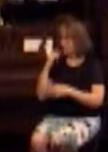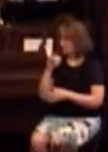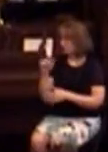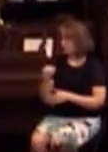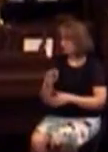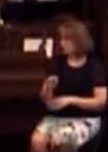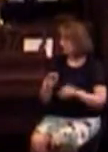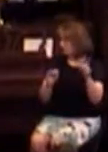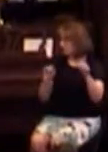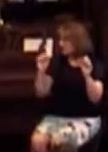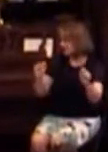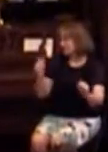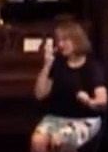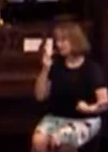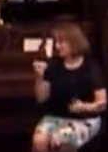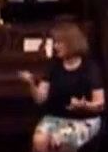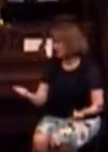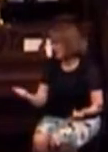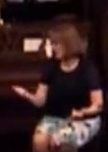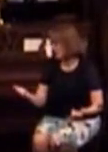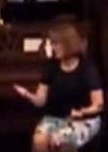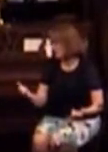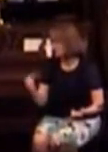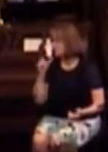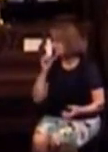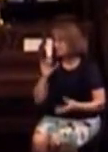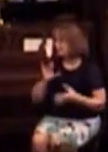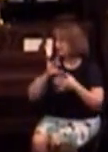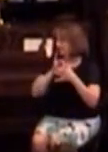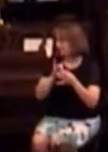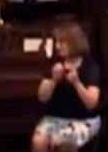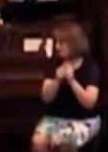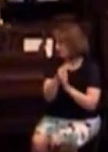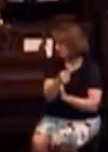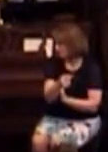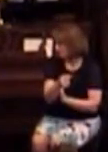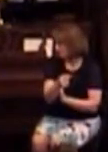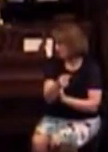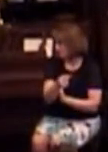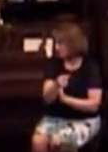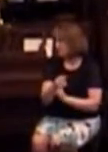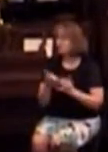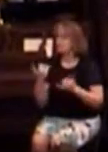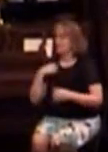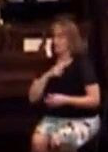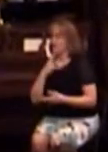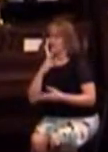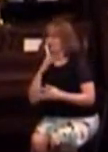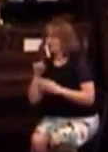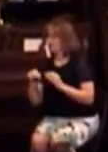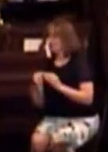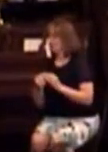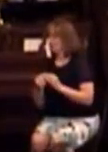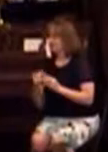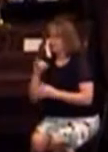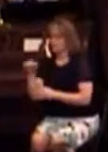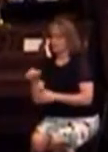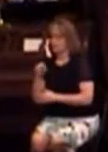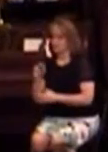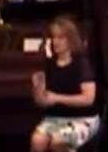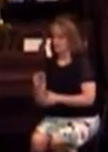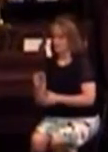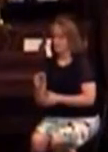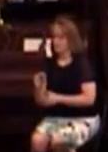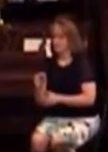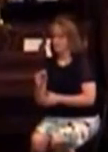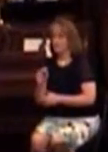see. Question doesn't relate to him. Let's all talk about Jimmy for a moment. He won't know it. Do you think there's any